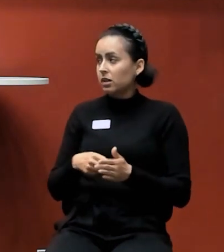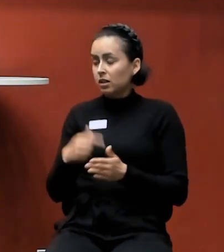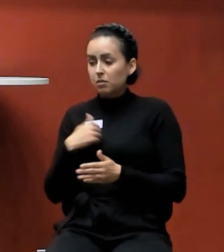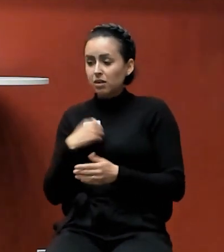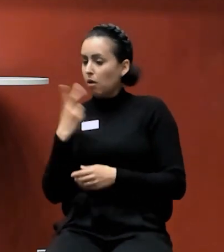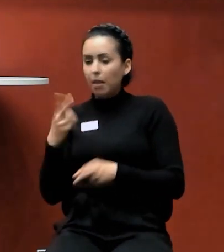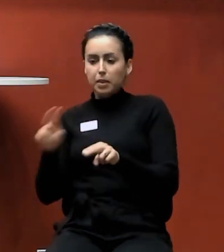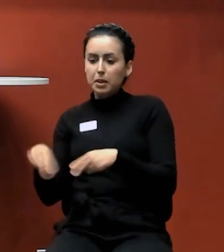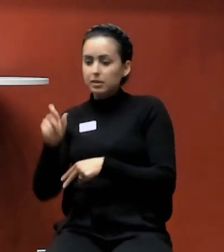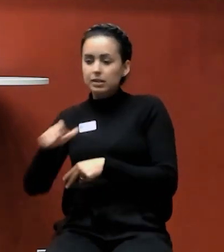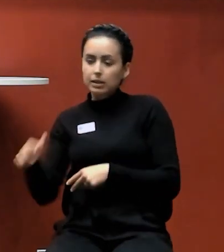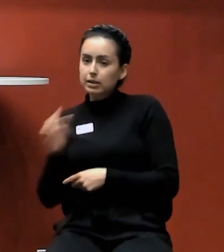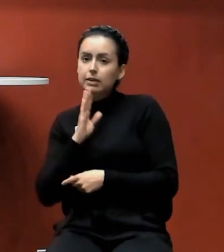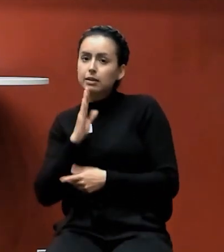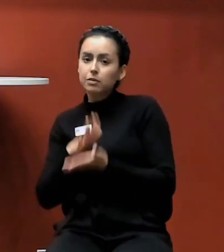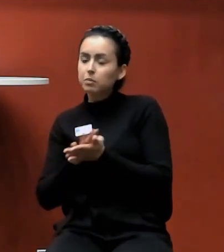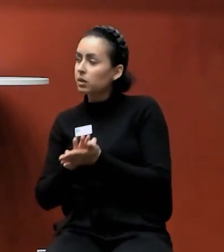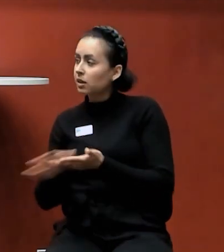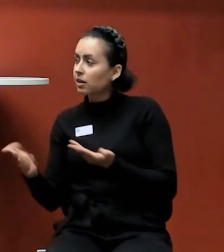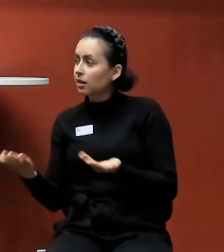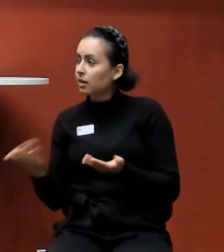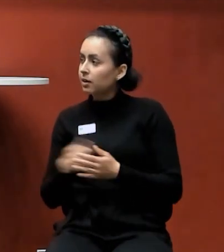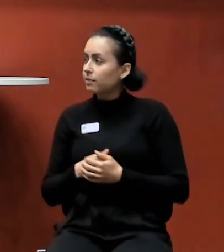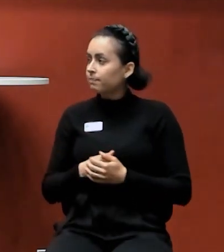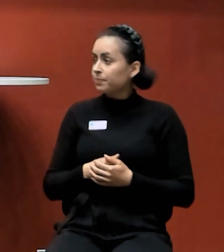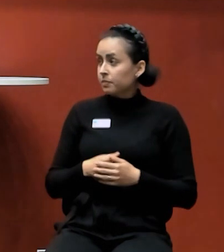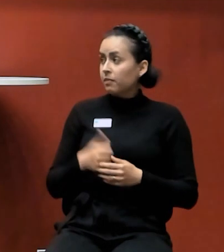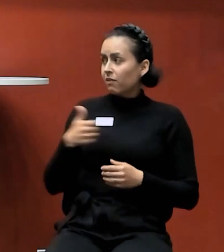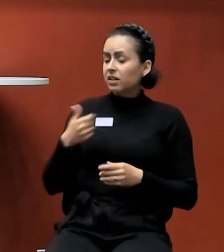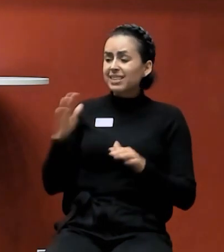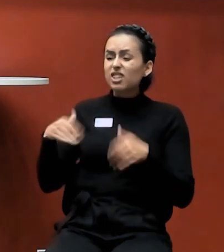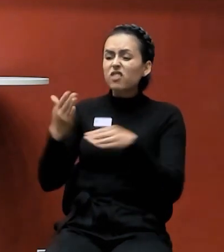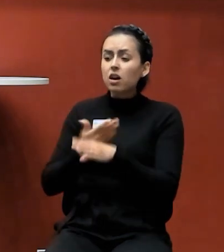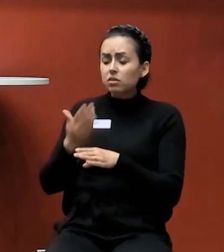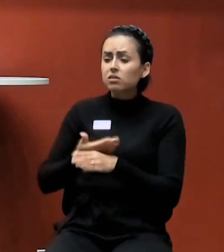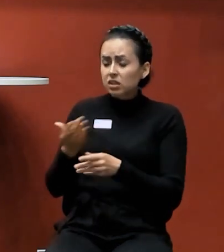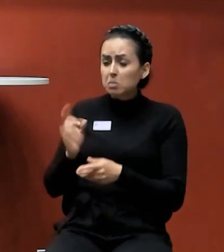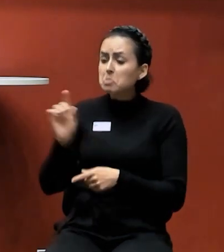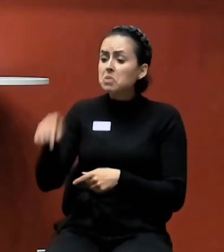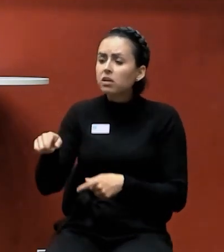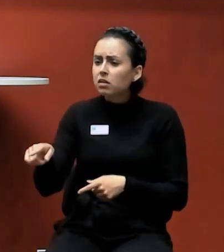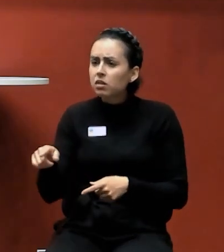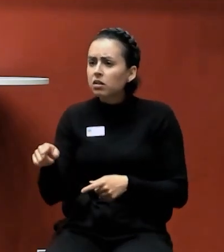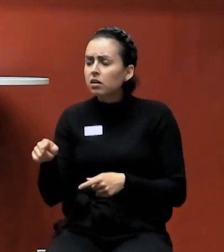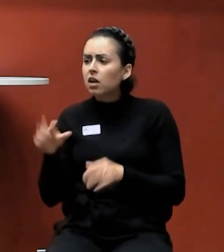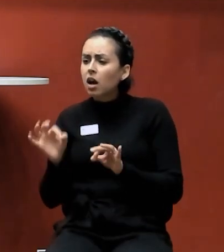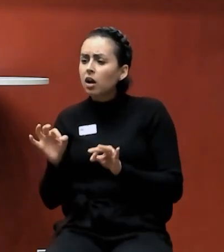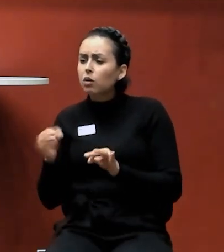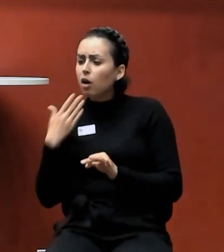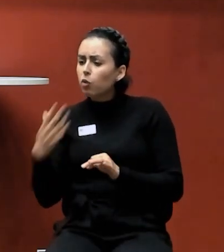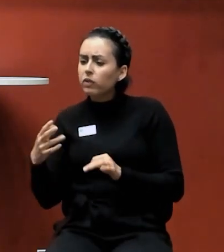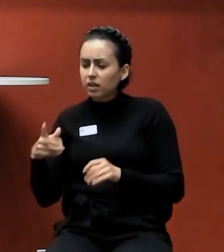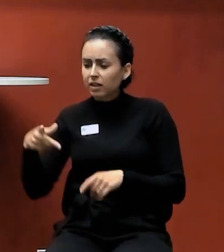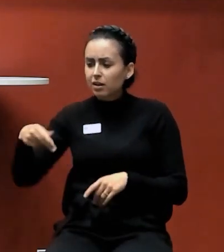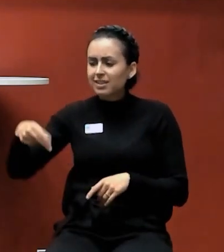the two dancers, went into the next rehearsal and I said, so I've got a question. How are you guys with chopsticks?